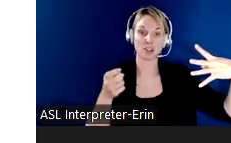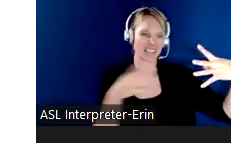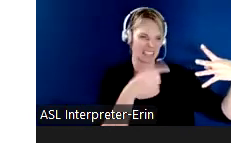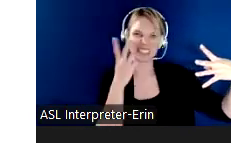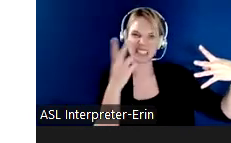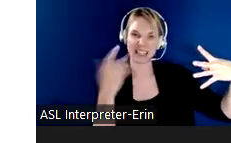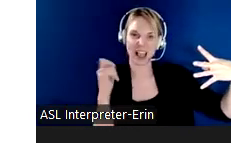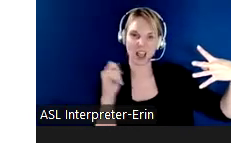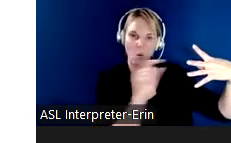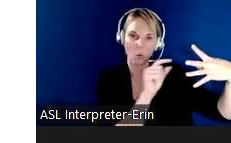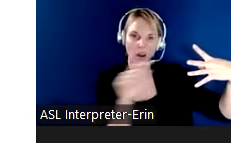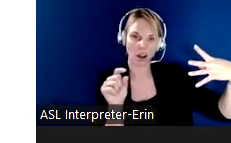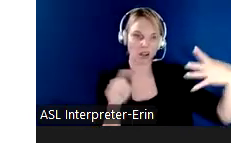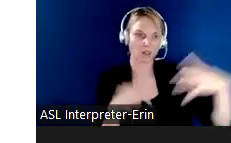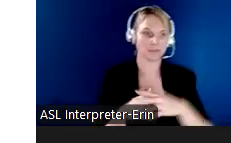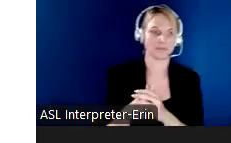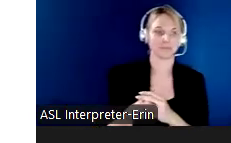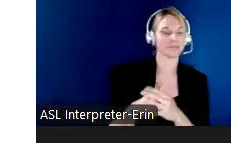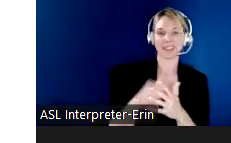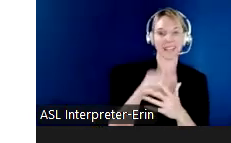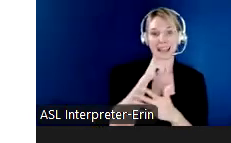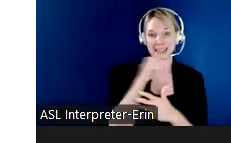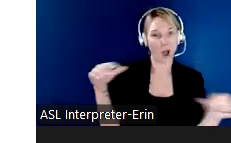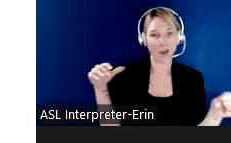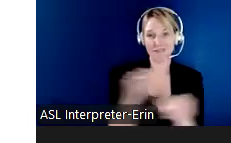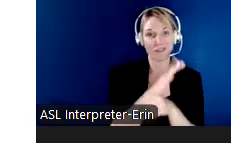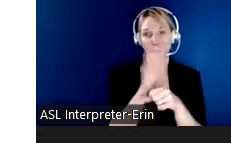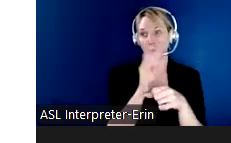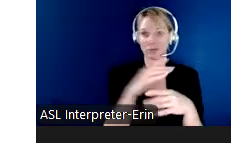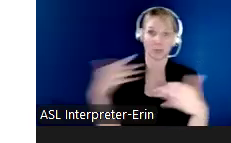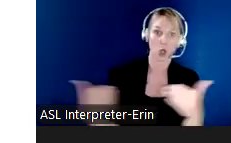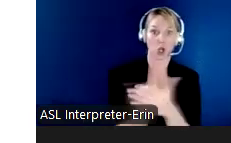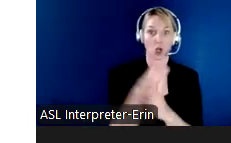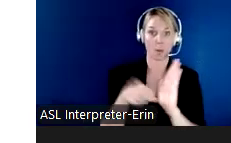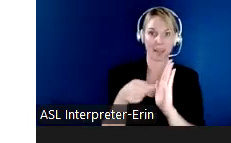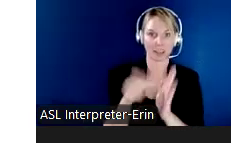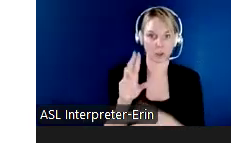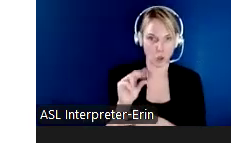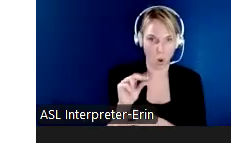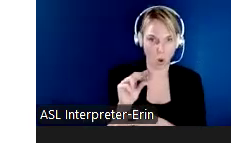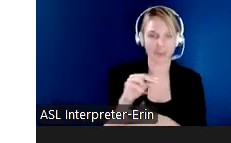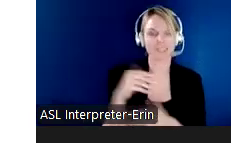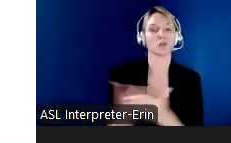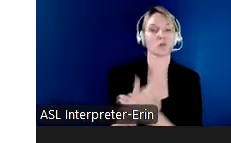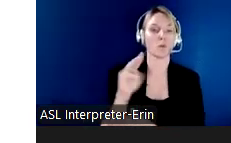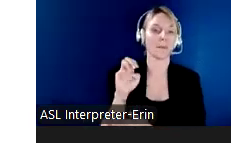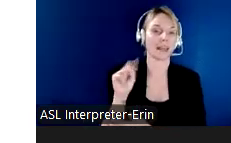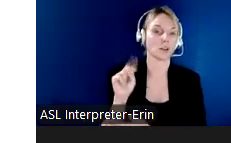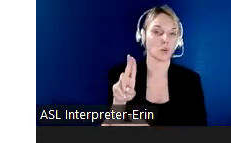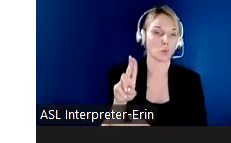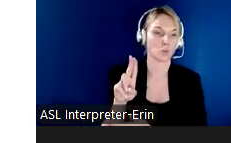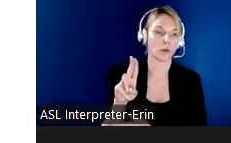It's going to not completely refresh the page. It's going to just kind of swap it out for another menu. And from that menu, you want to select Send File.